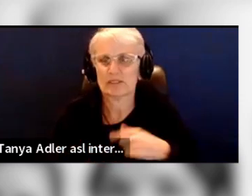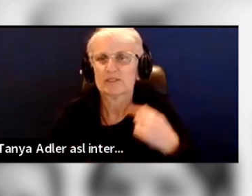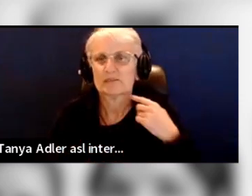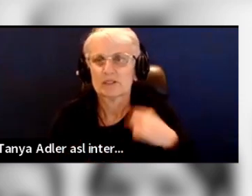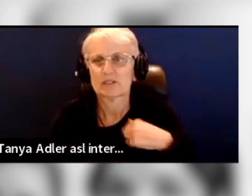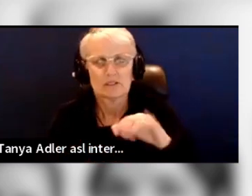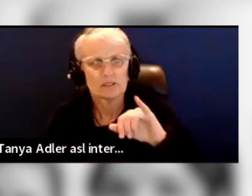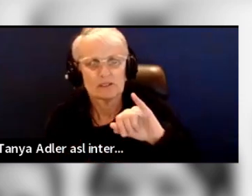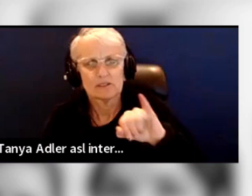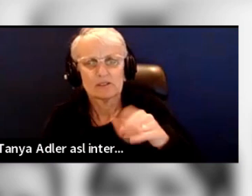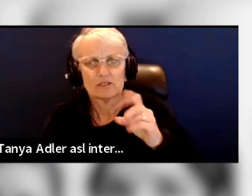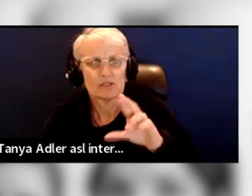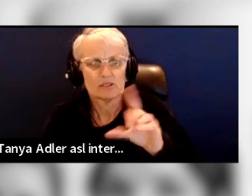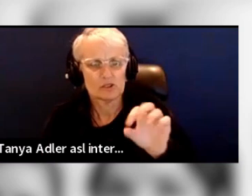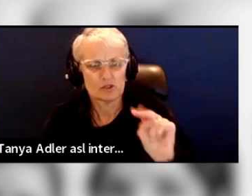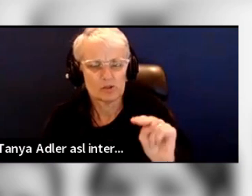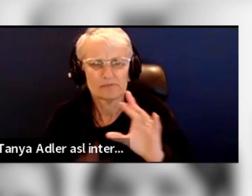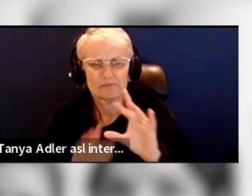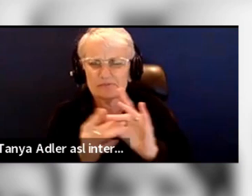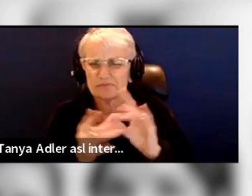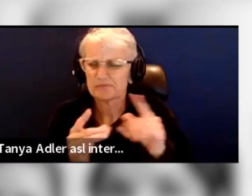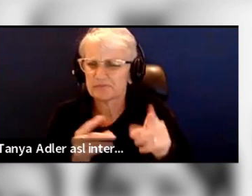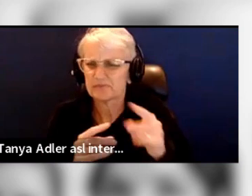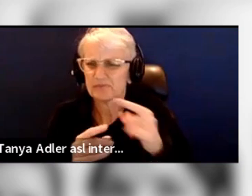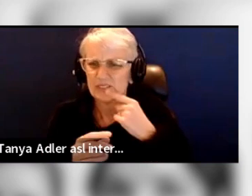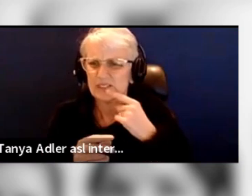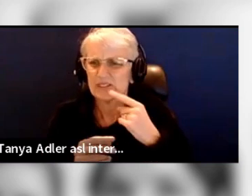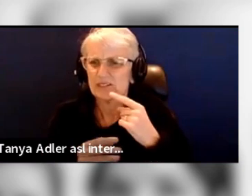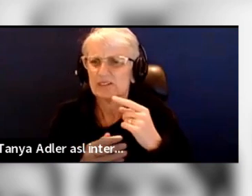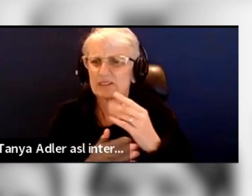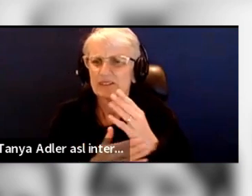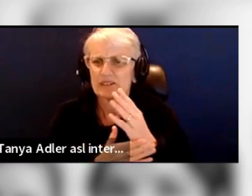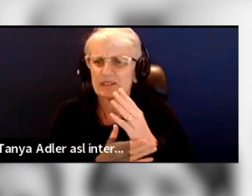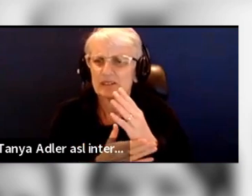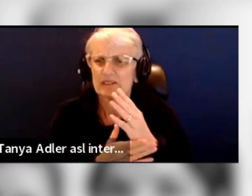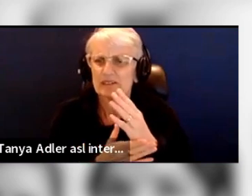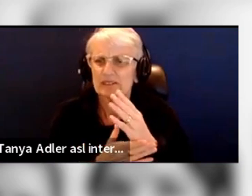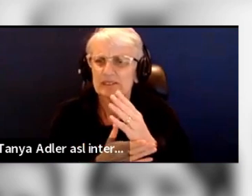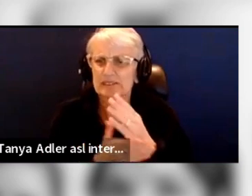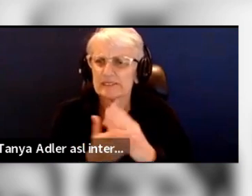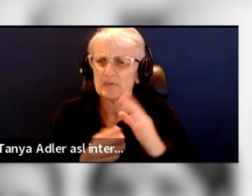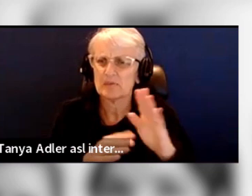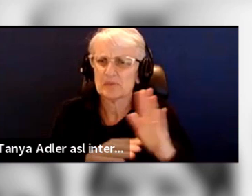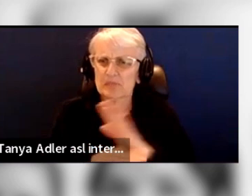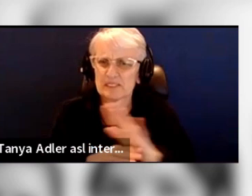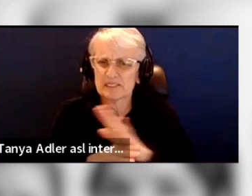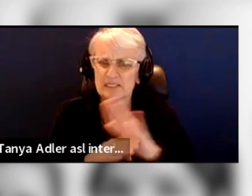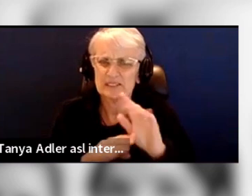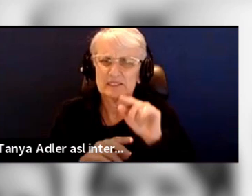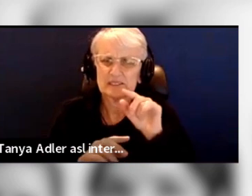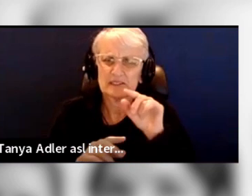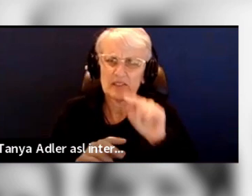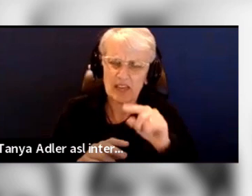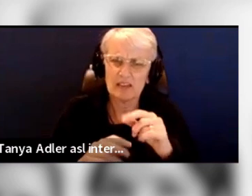Jordan made a comment about some businesses at their core is,